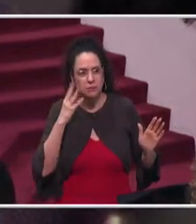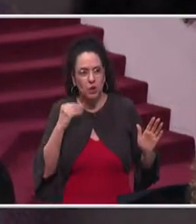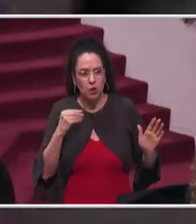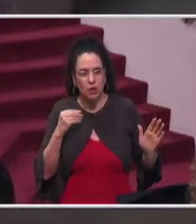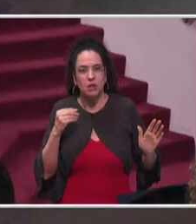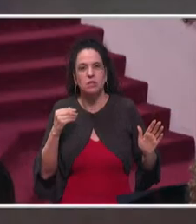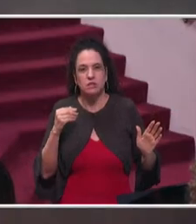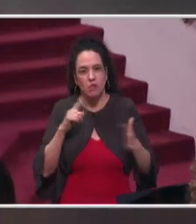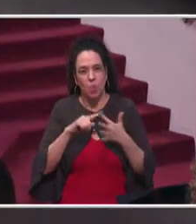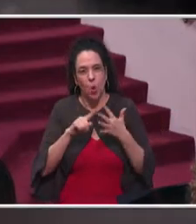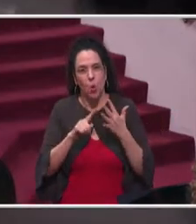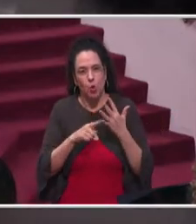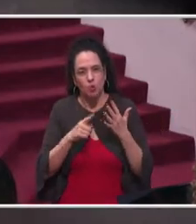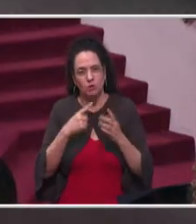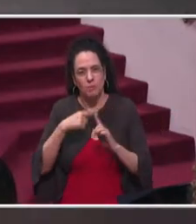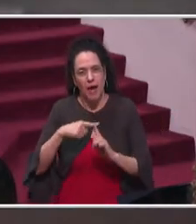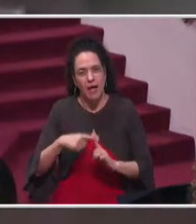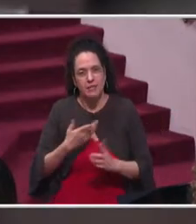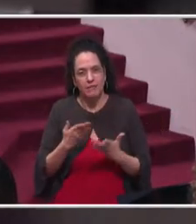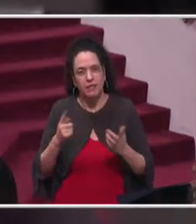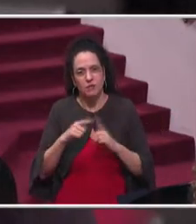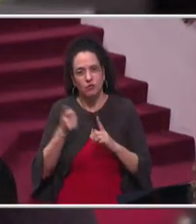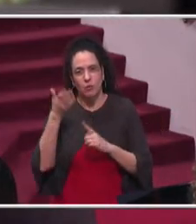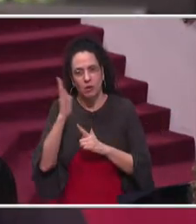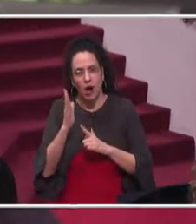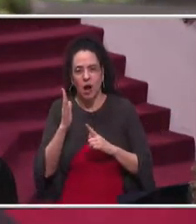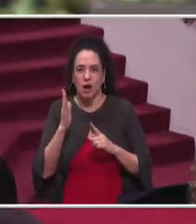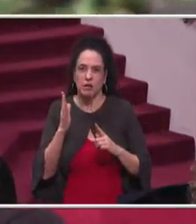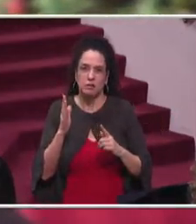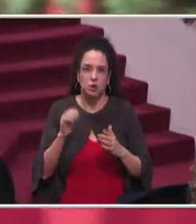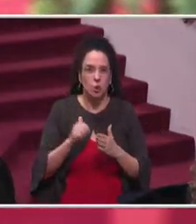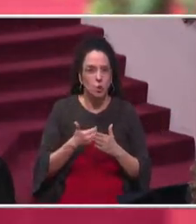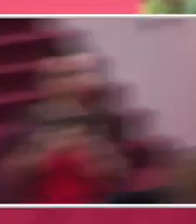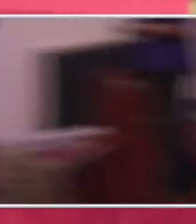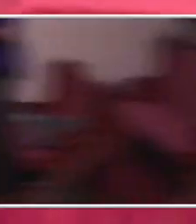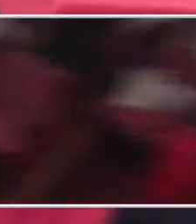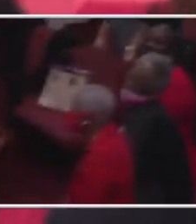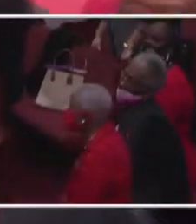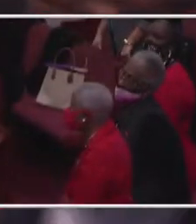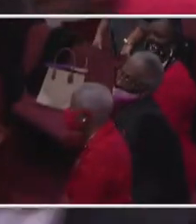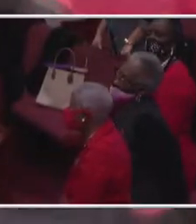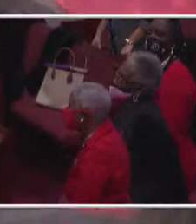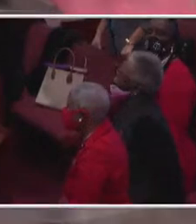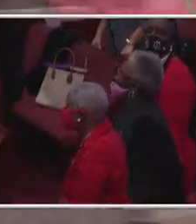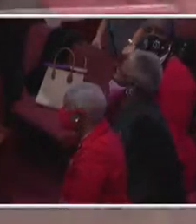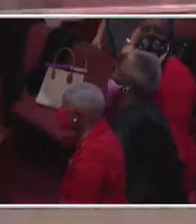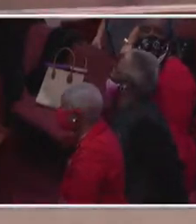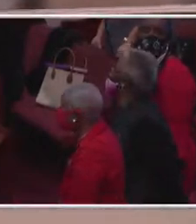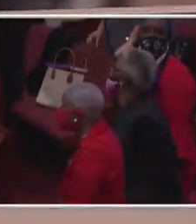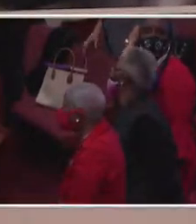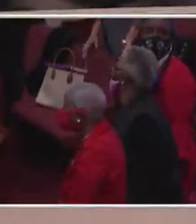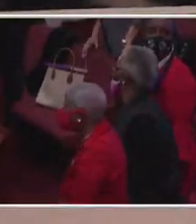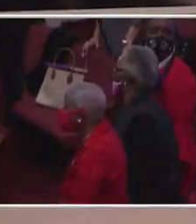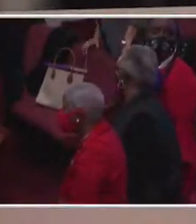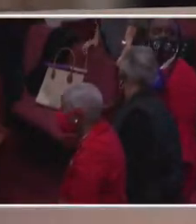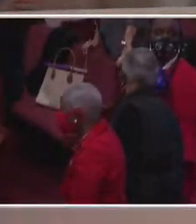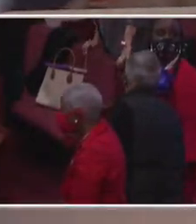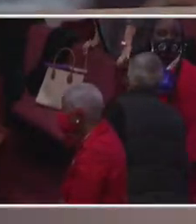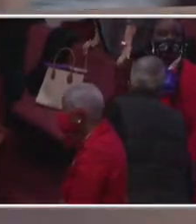perhaps in a new and greater way. May the peace of the Lord be with you, my brothers and sisters.